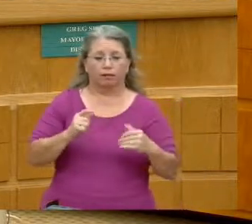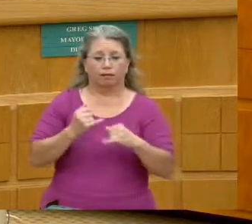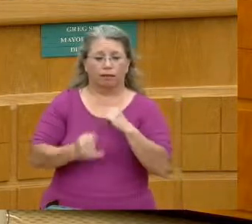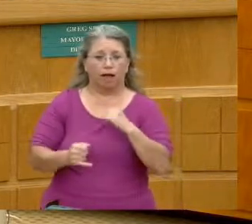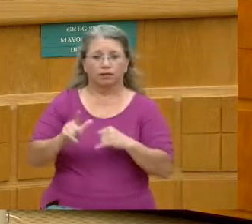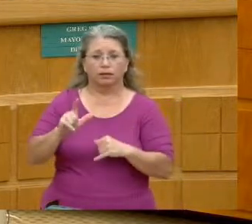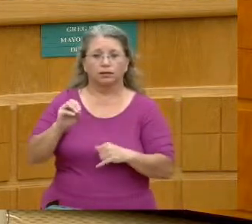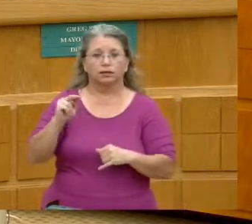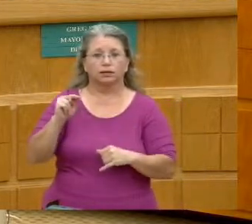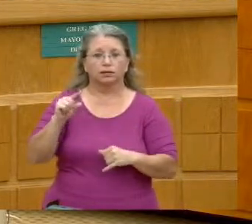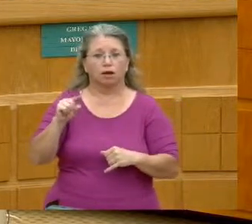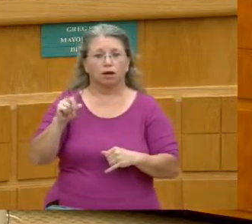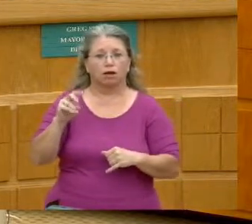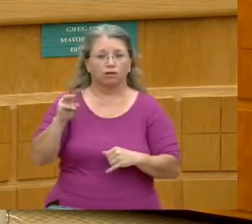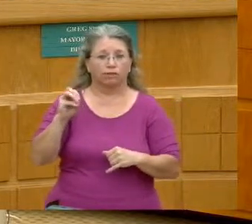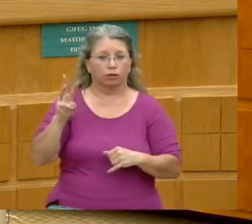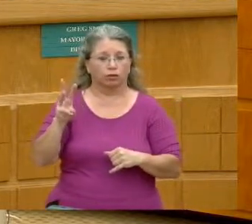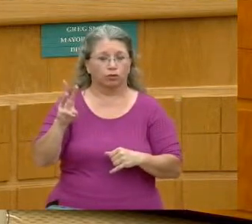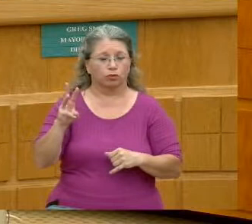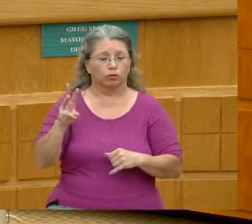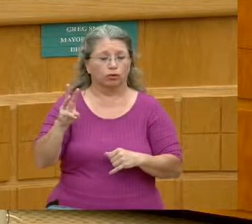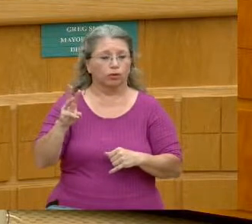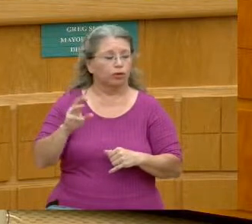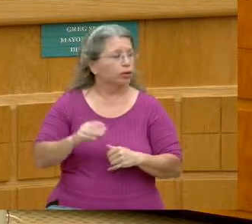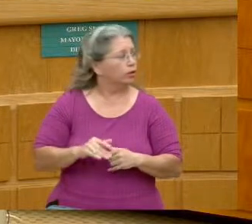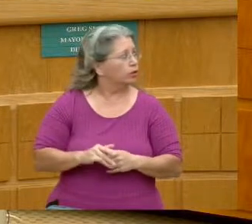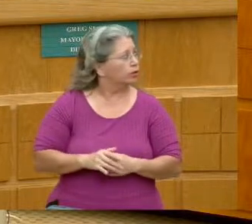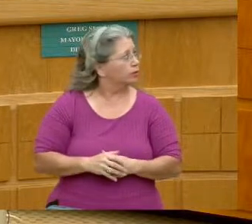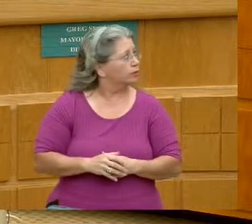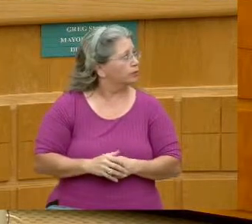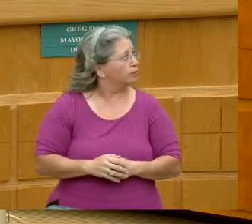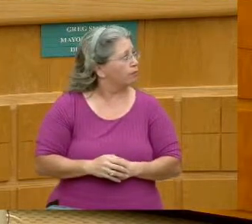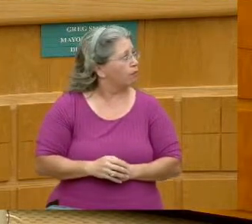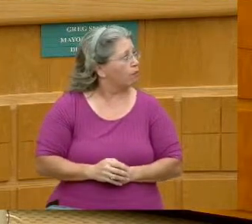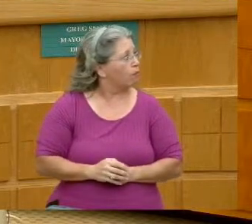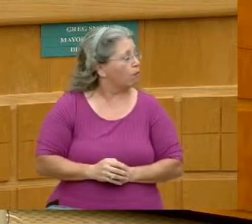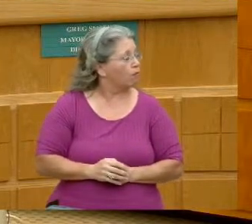out here in the upper northeast corner of Texas.